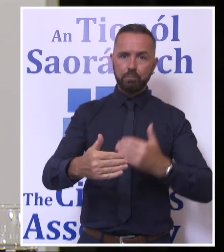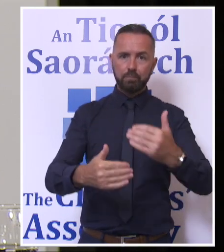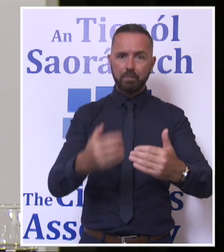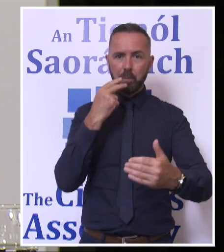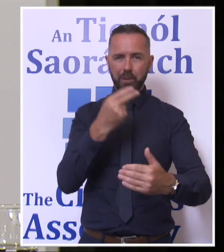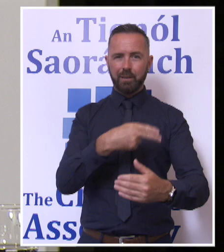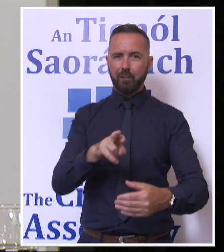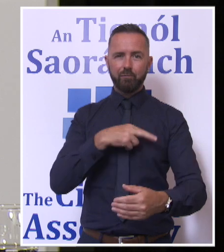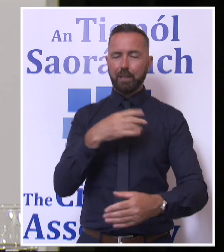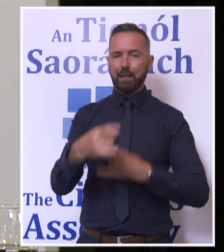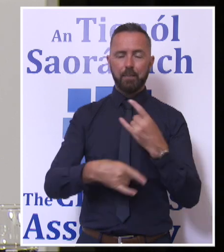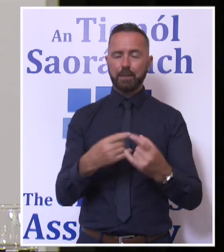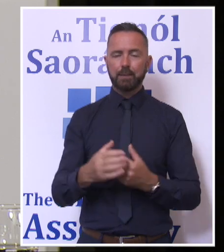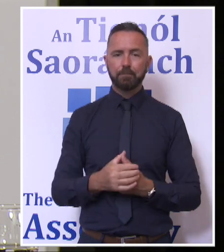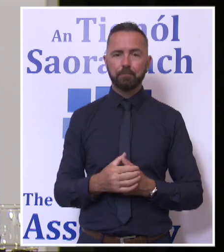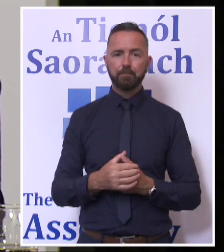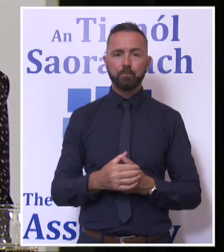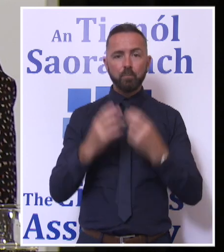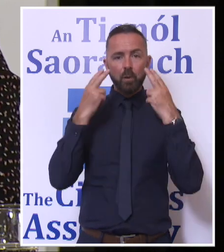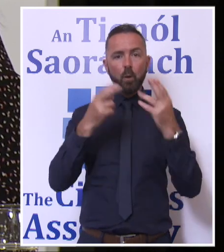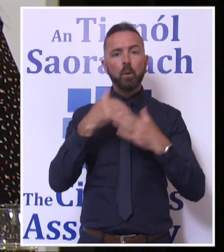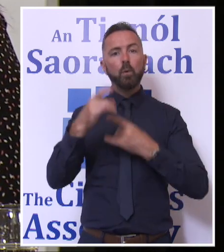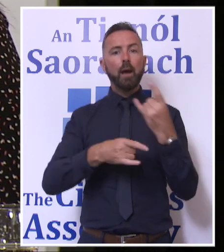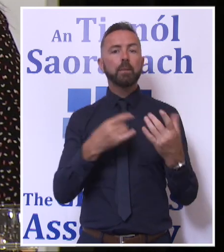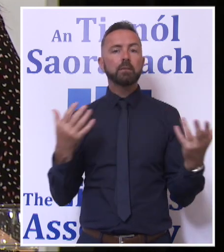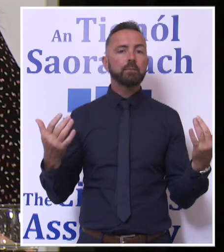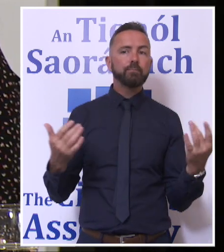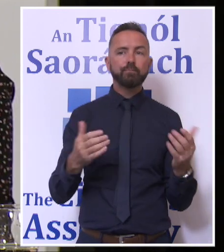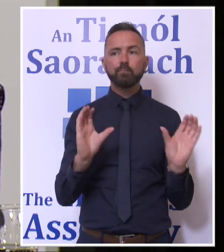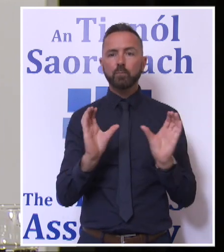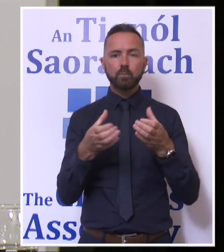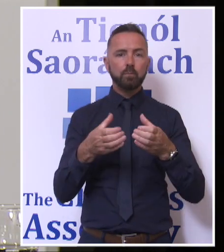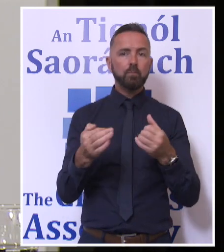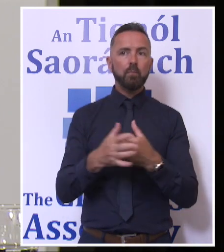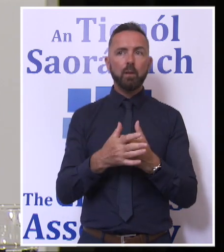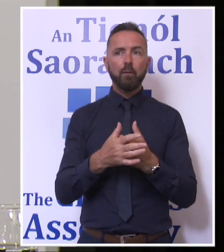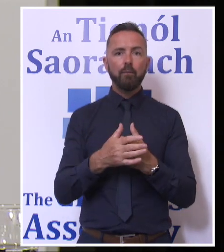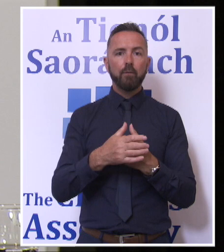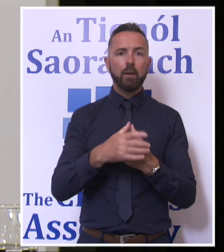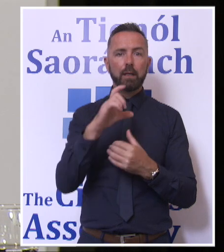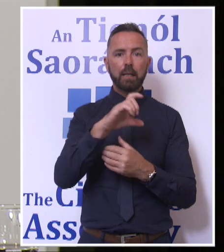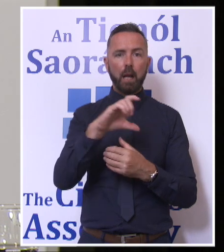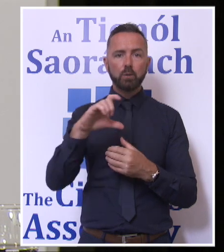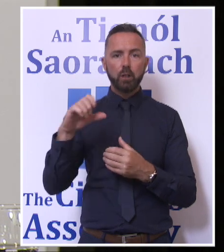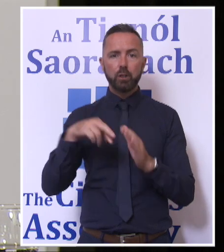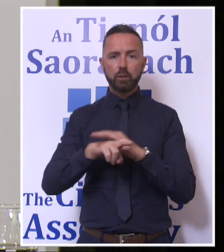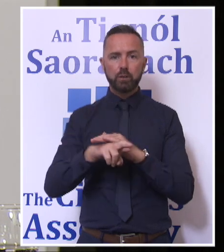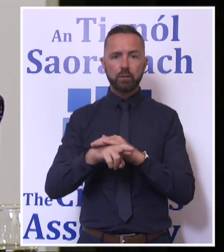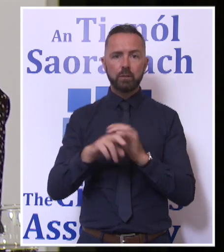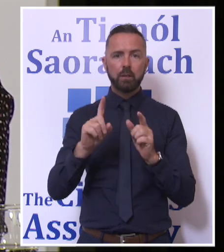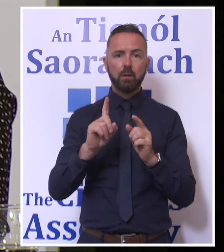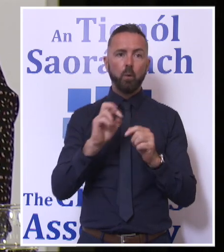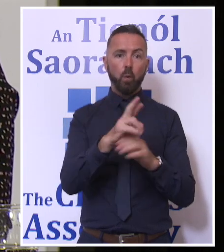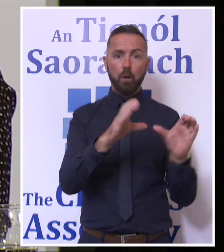happen. What typically happens is that a group of councillors or parties form a majority within